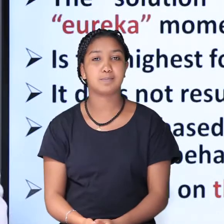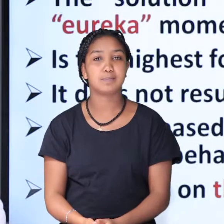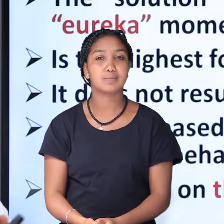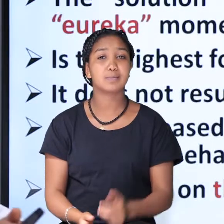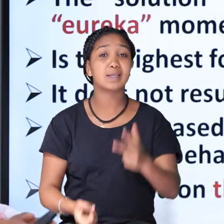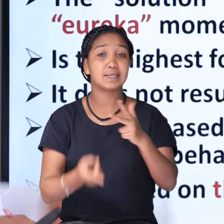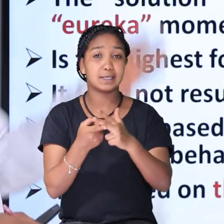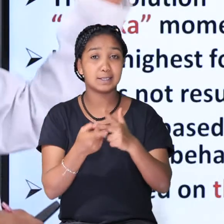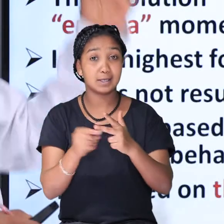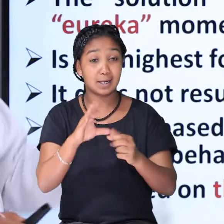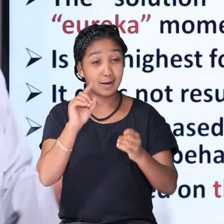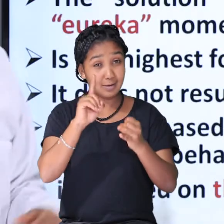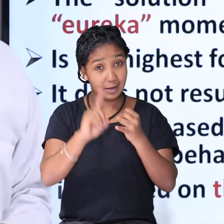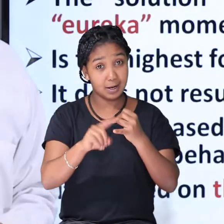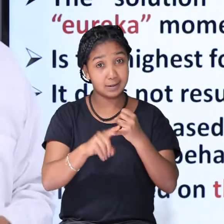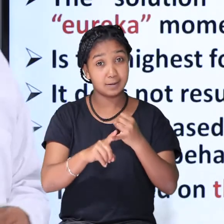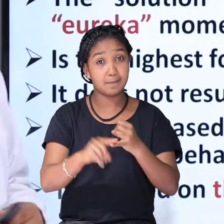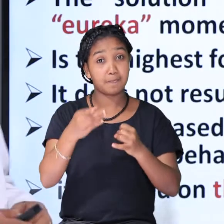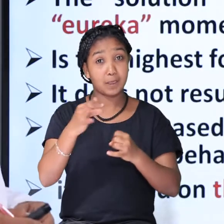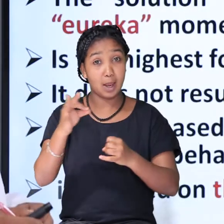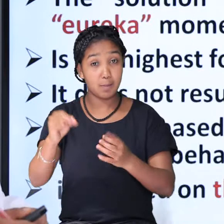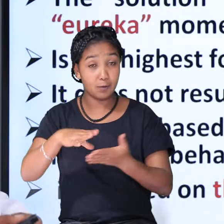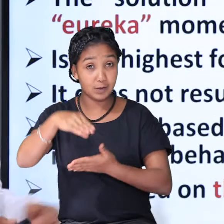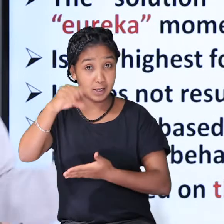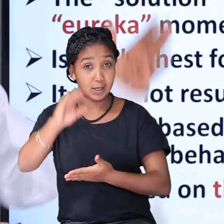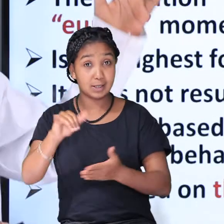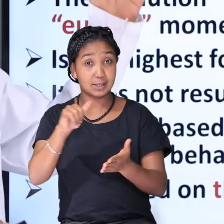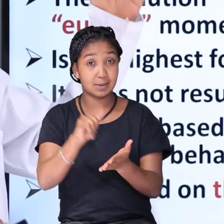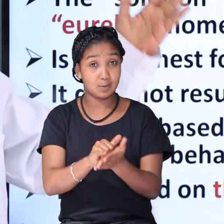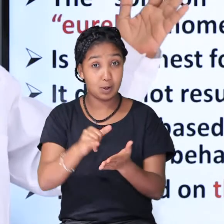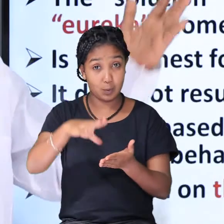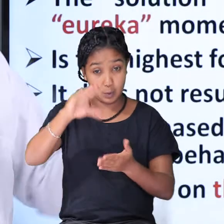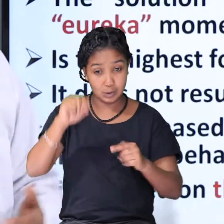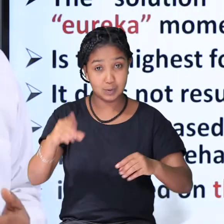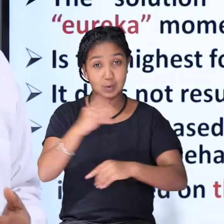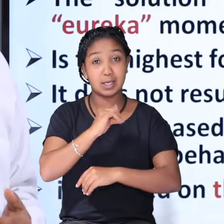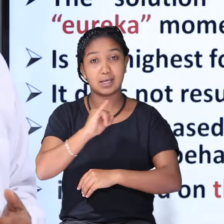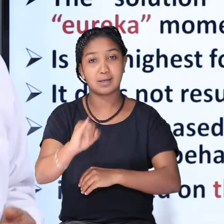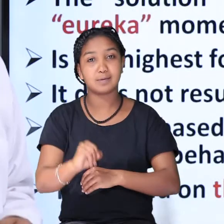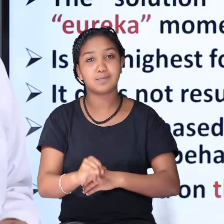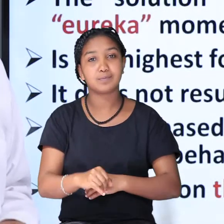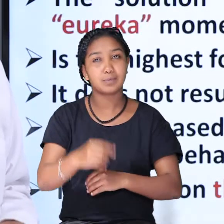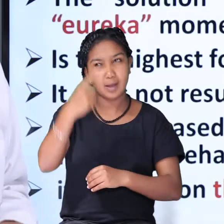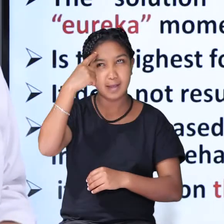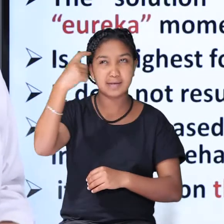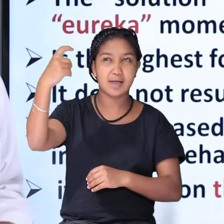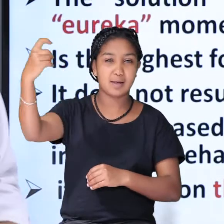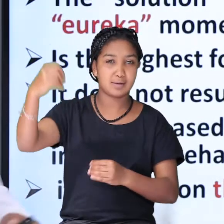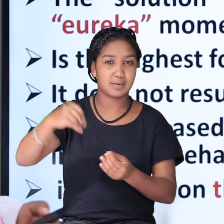The third and the last type of learning that we are going to see today is insight